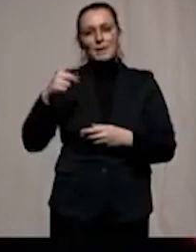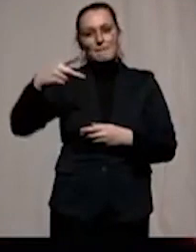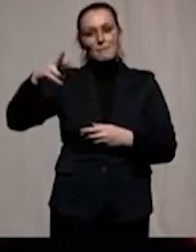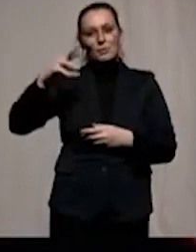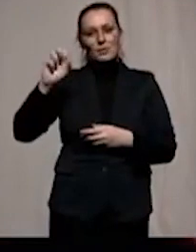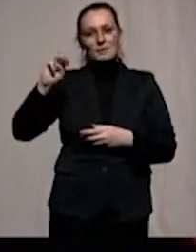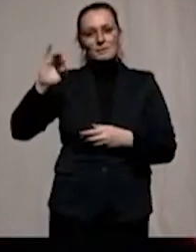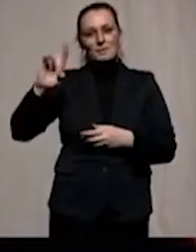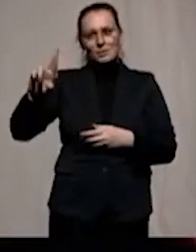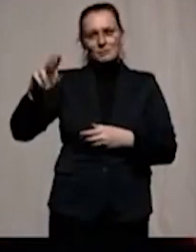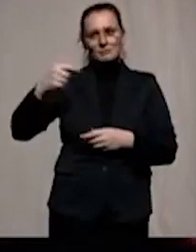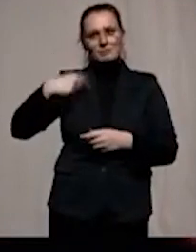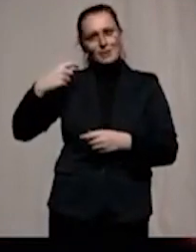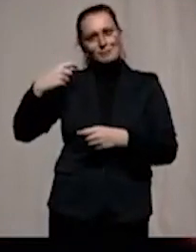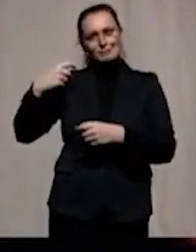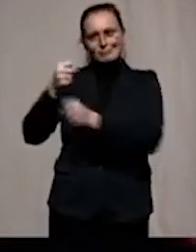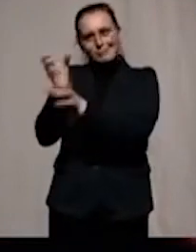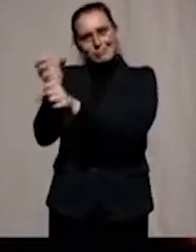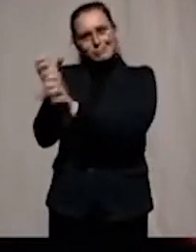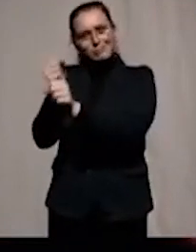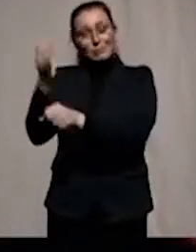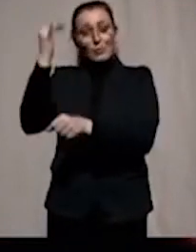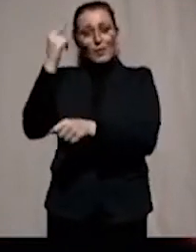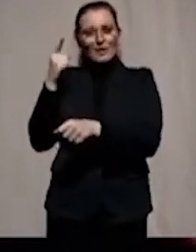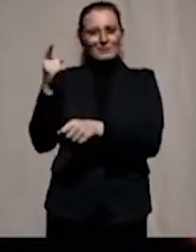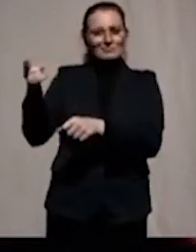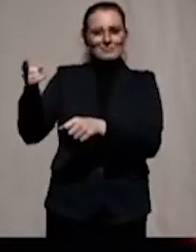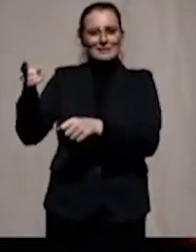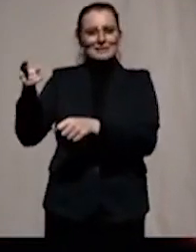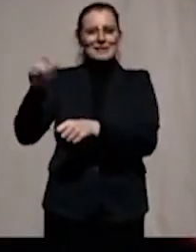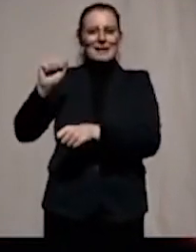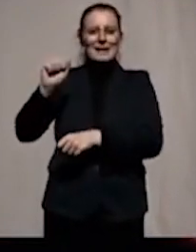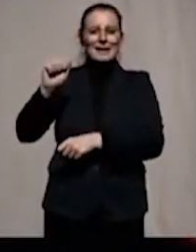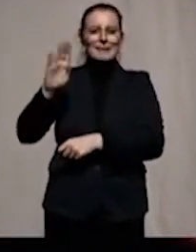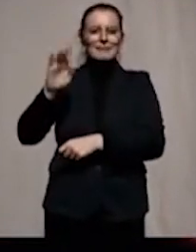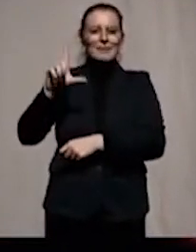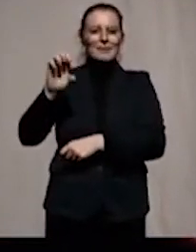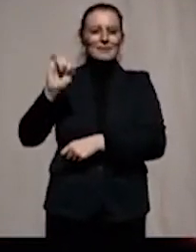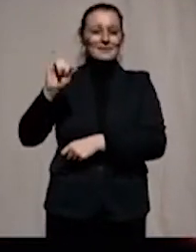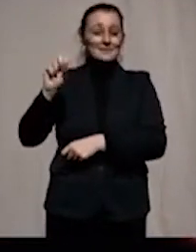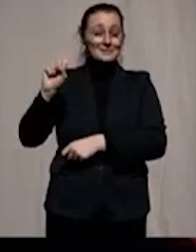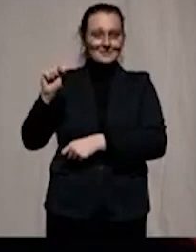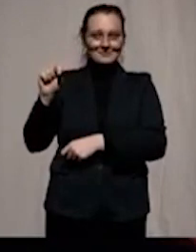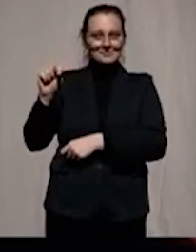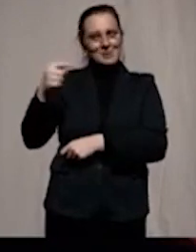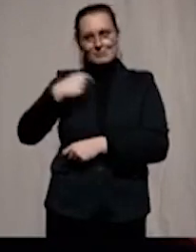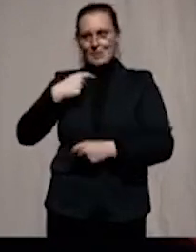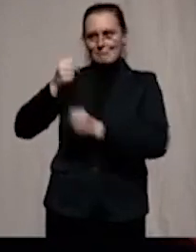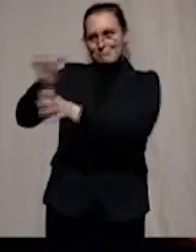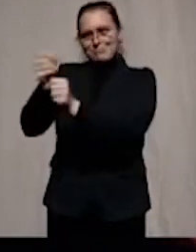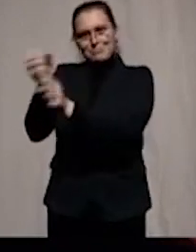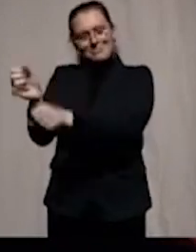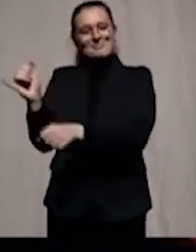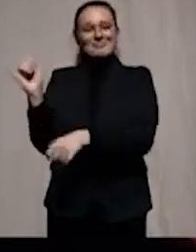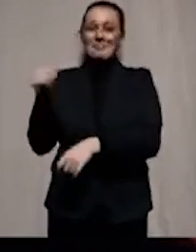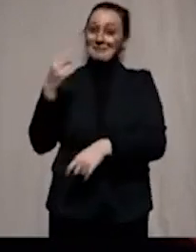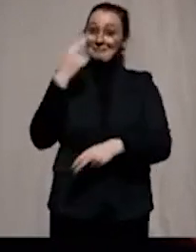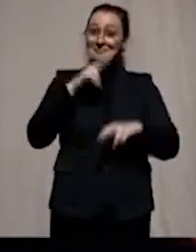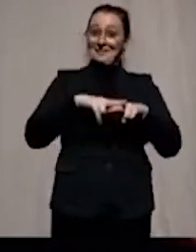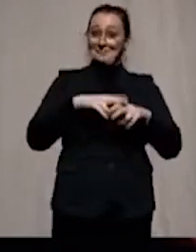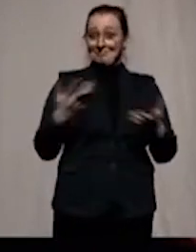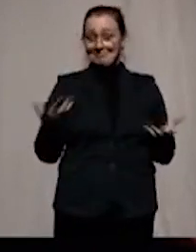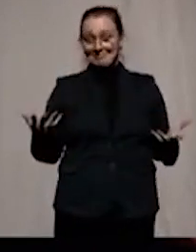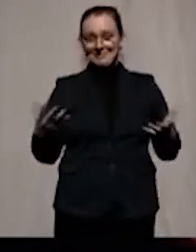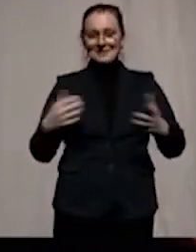a little bit of an ableist to his face. So that was fun. I love that. And my